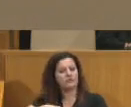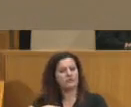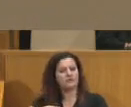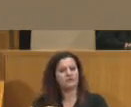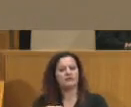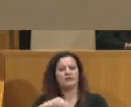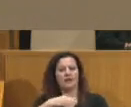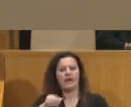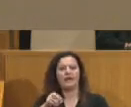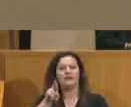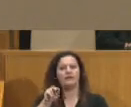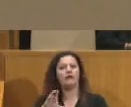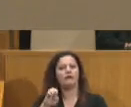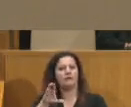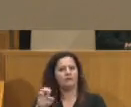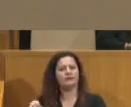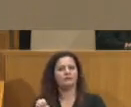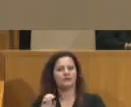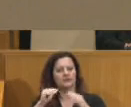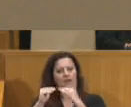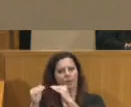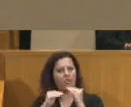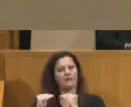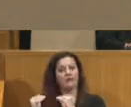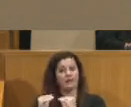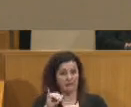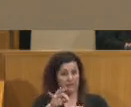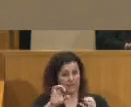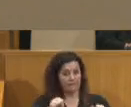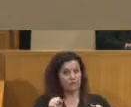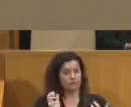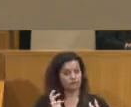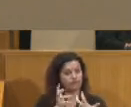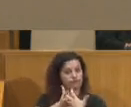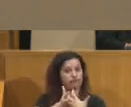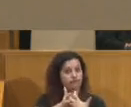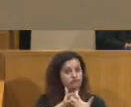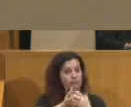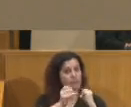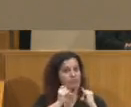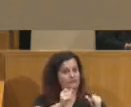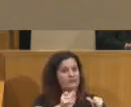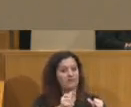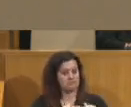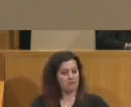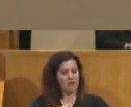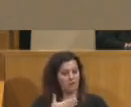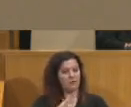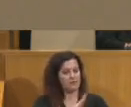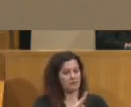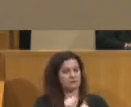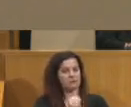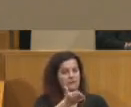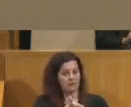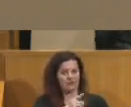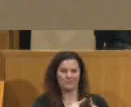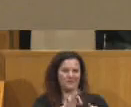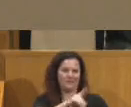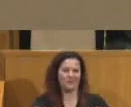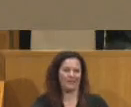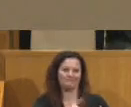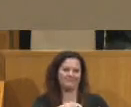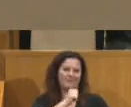about soccer. But they know that their streets looks the same. They know that their neighborhoods is declining. They